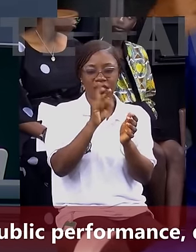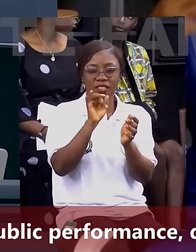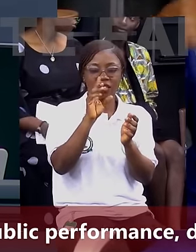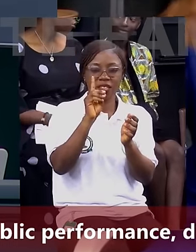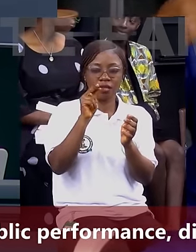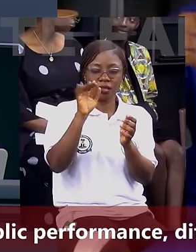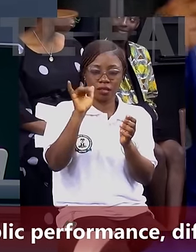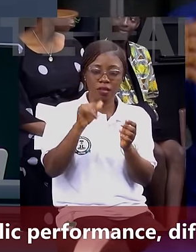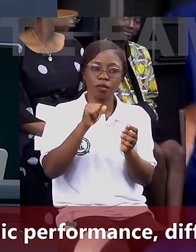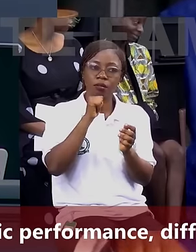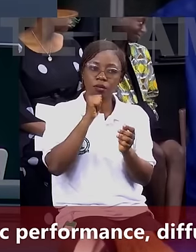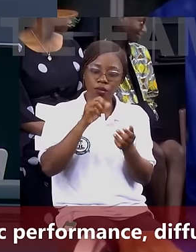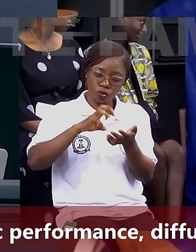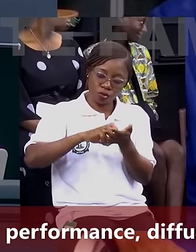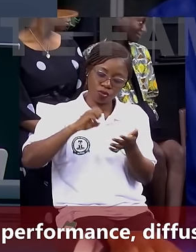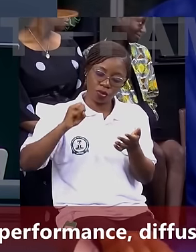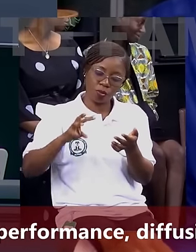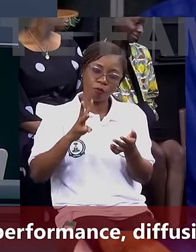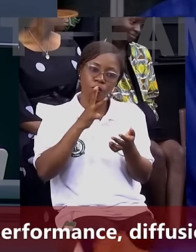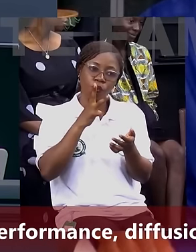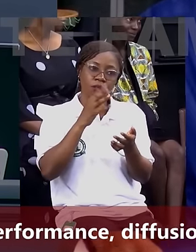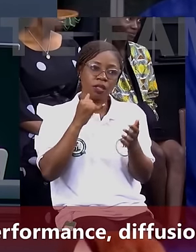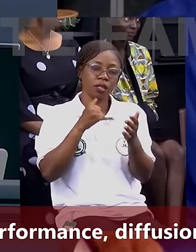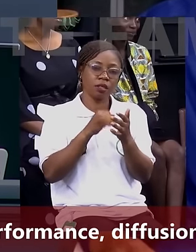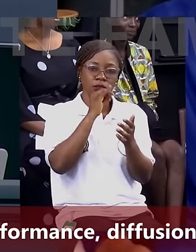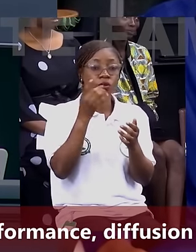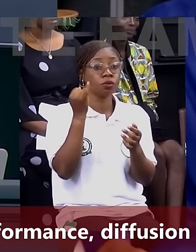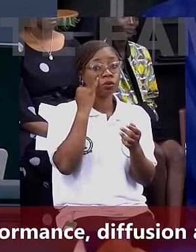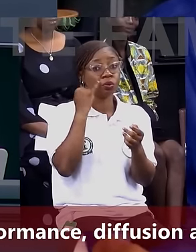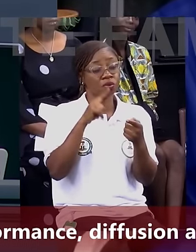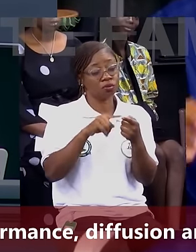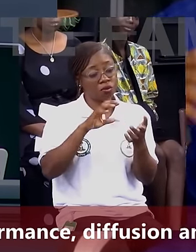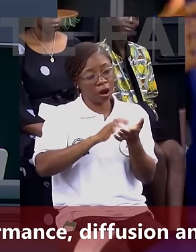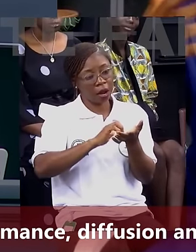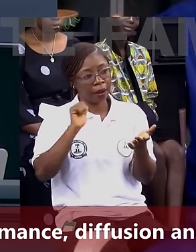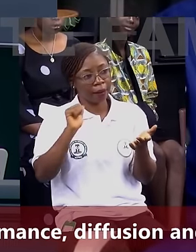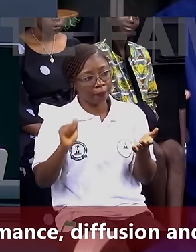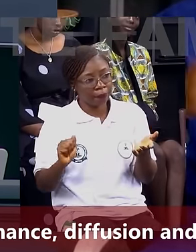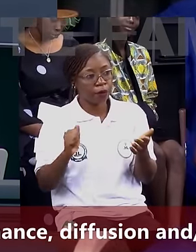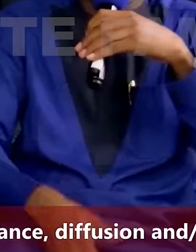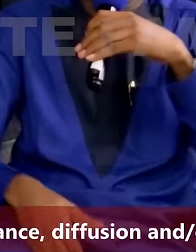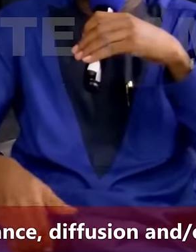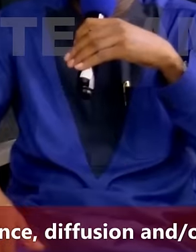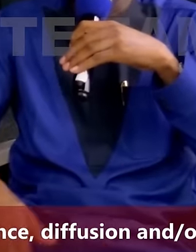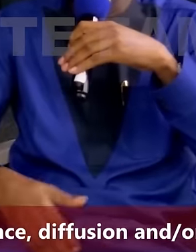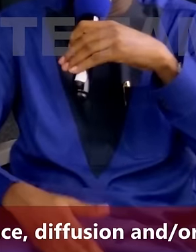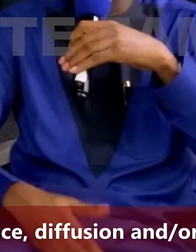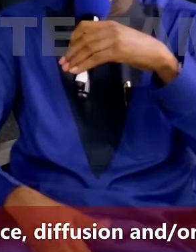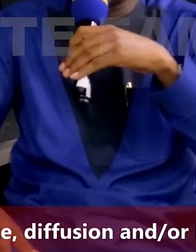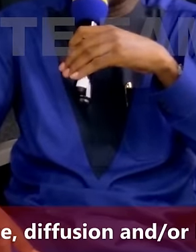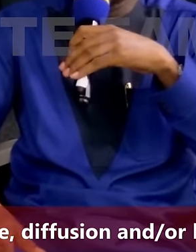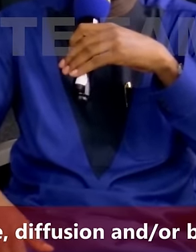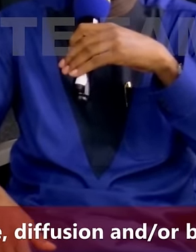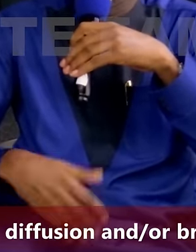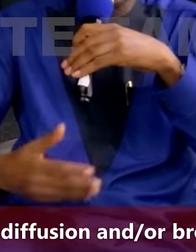filtering or removing the water that it's supposed to be removing. Mm. Yes. Then sometimes people also observe